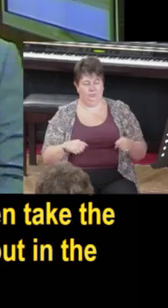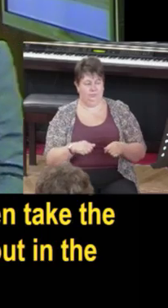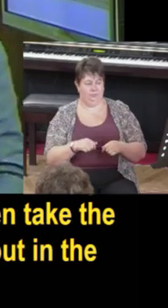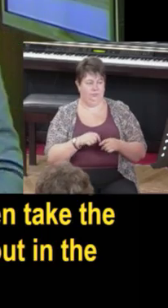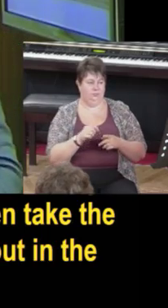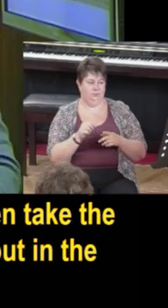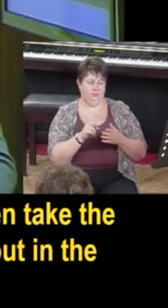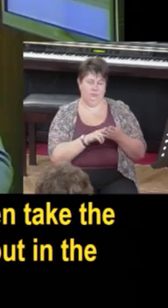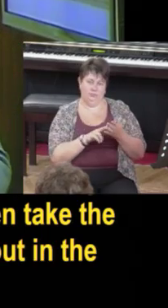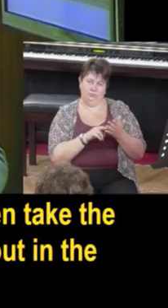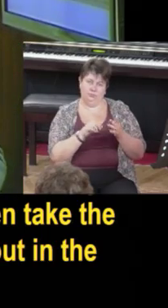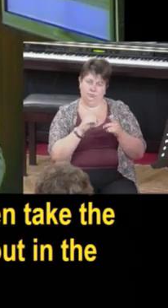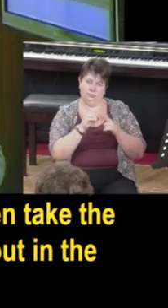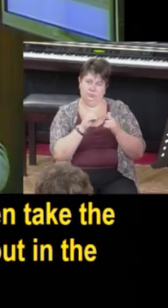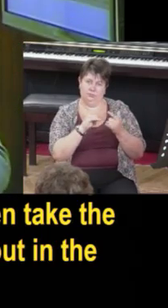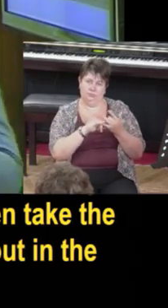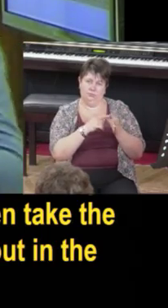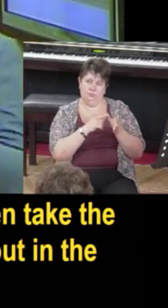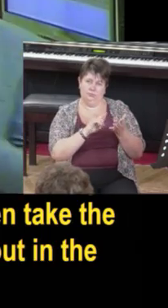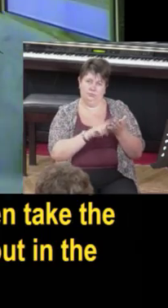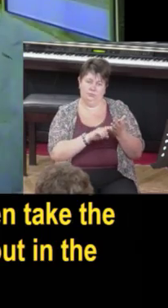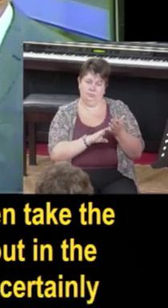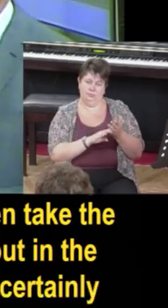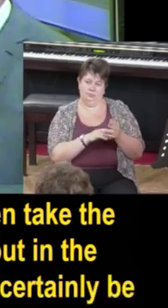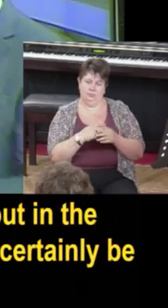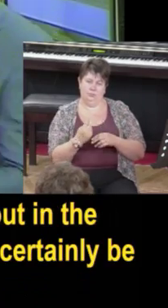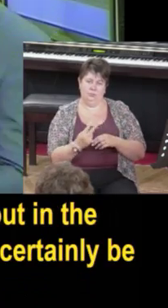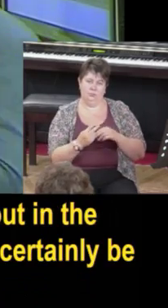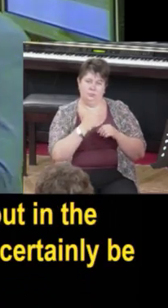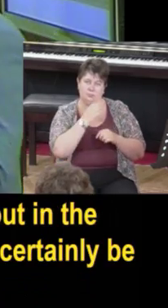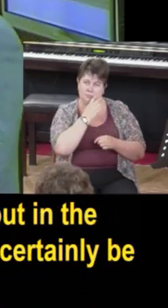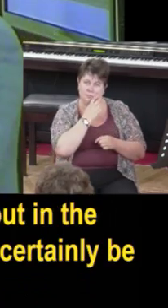2. But you might already be thinking,